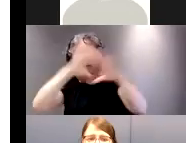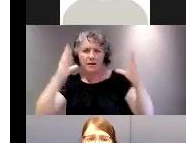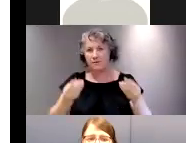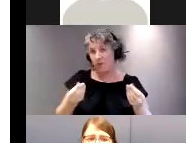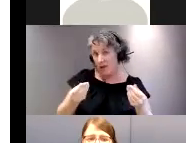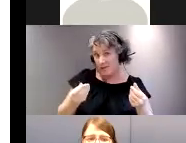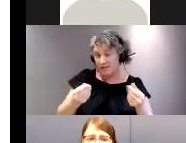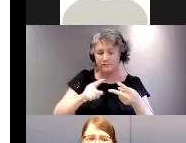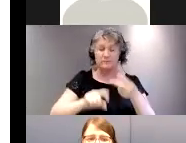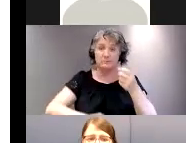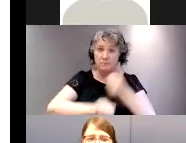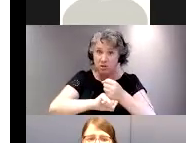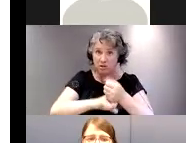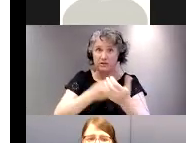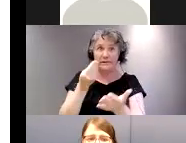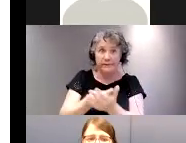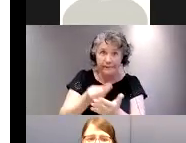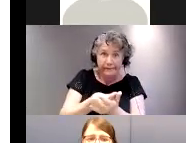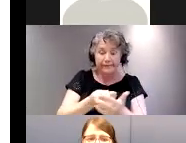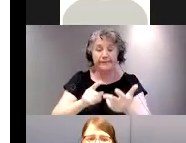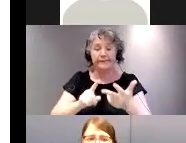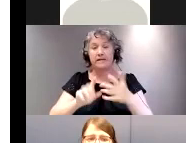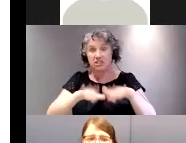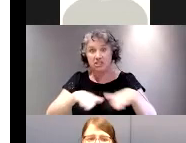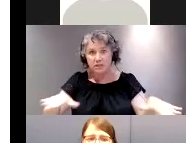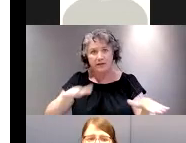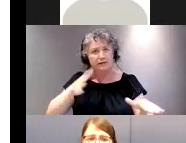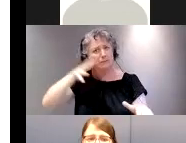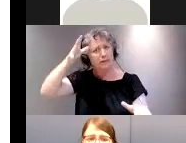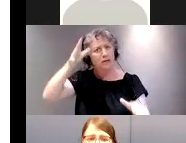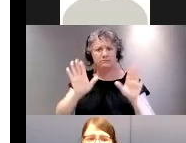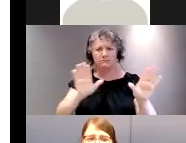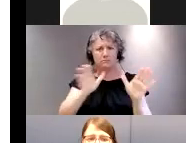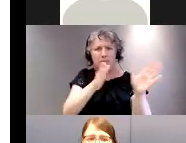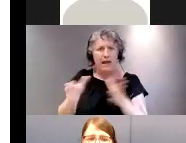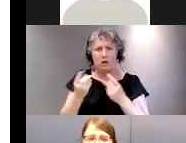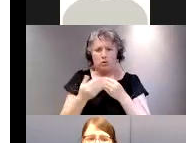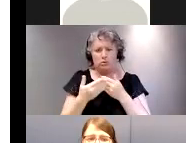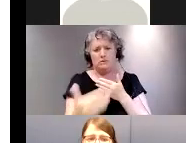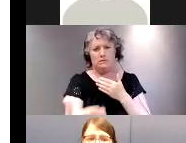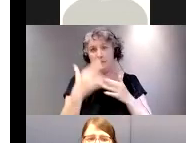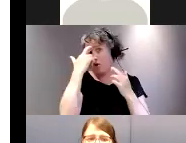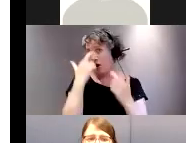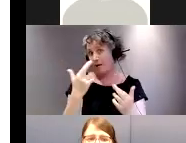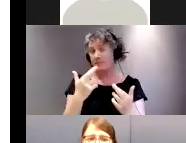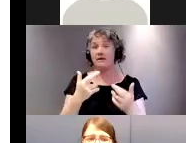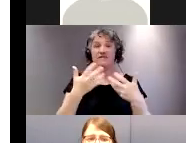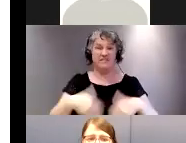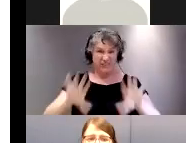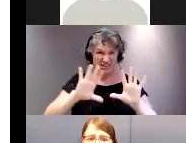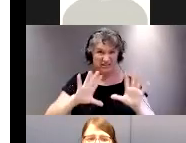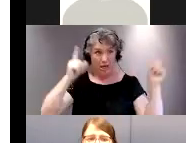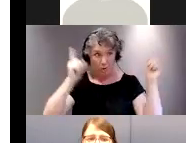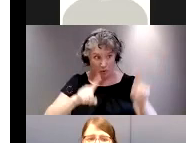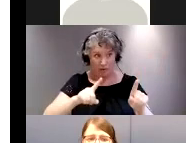they're going to have to deal with support. If they have children, they're going to have a parenting plan, right? Their hope is they will come out with a document at the end, making all